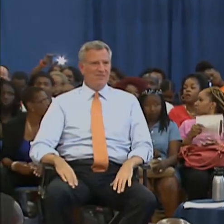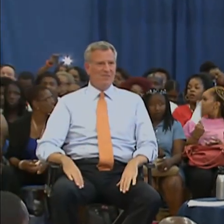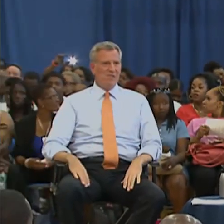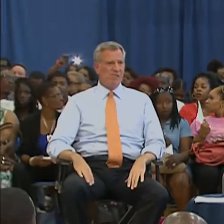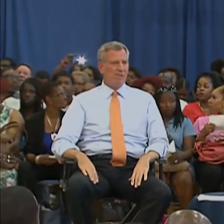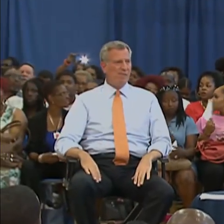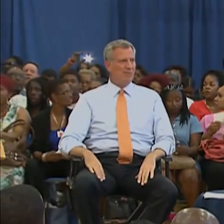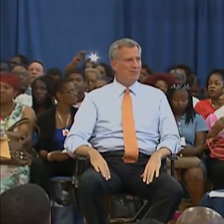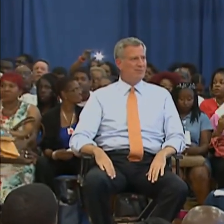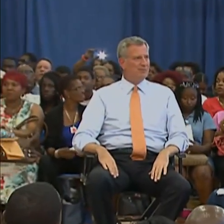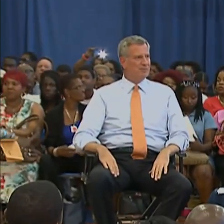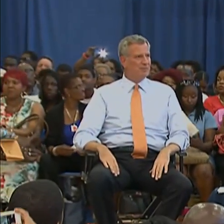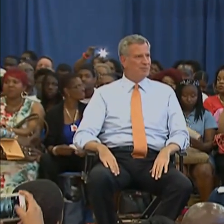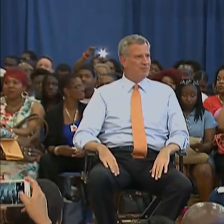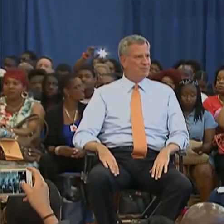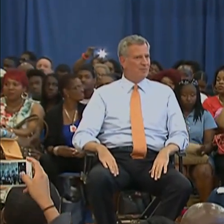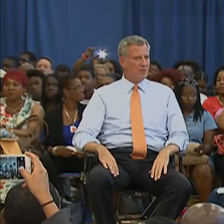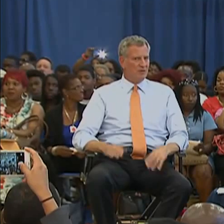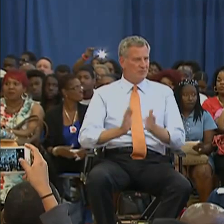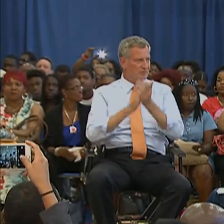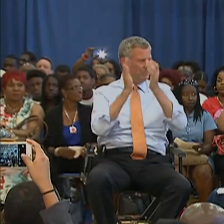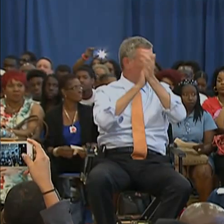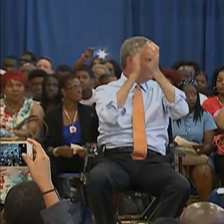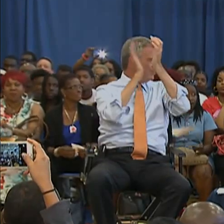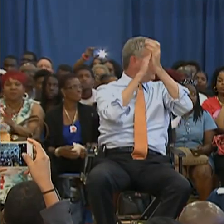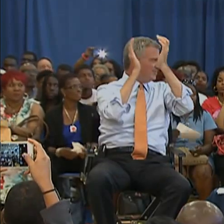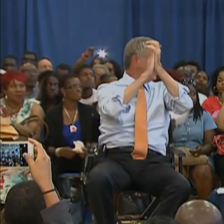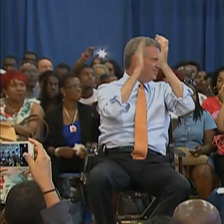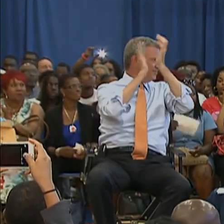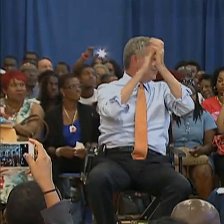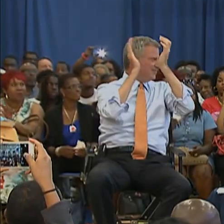Also to thank Man Up, Life Camp,